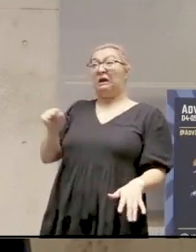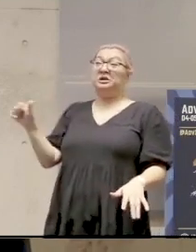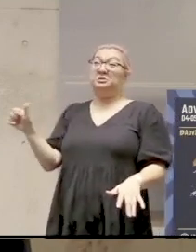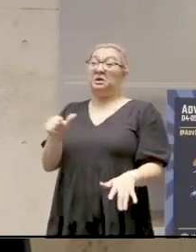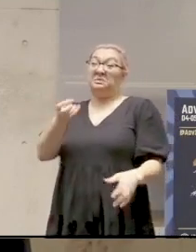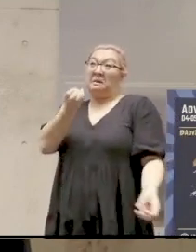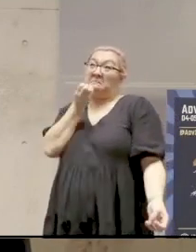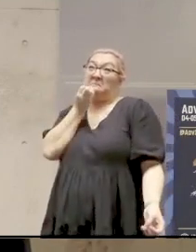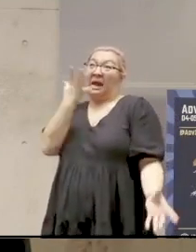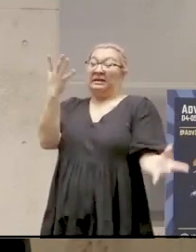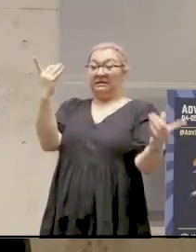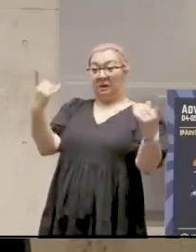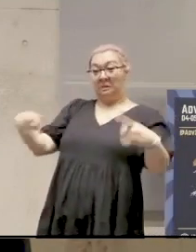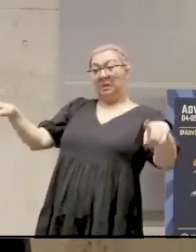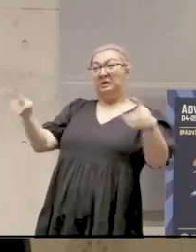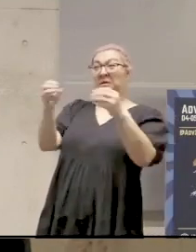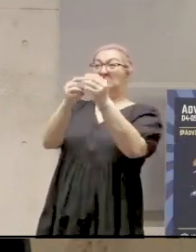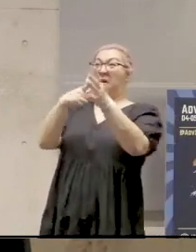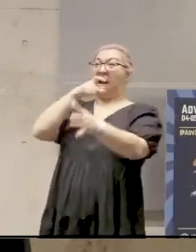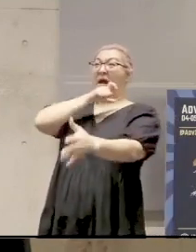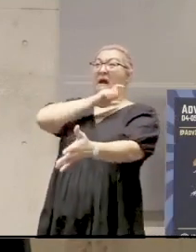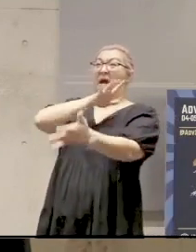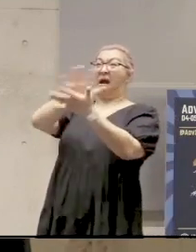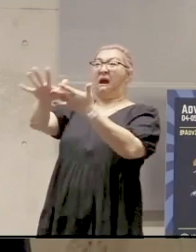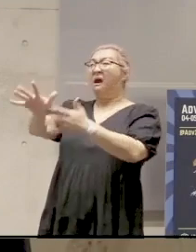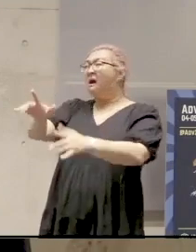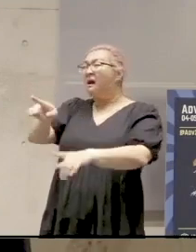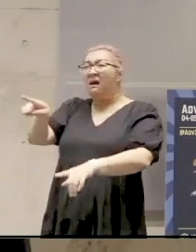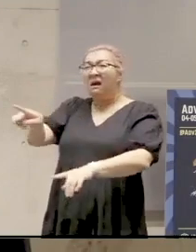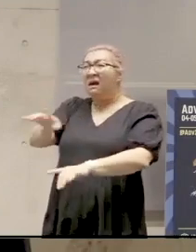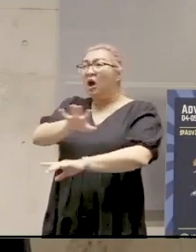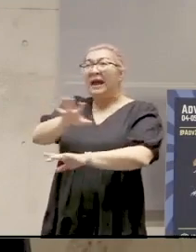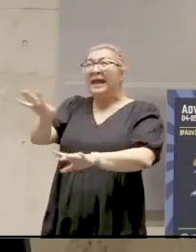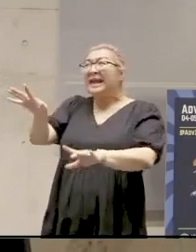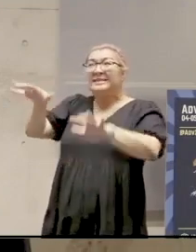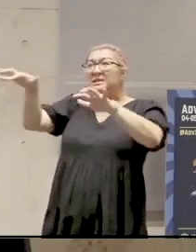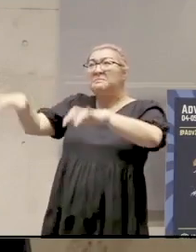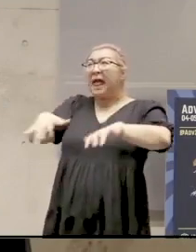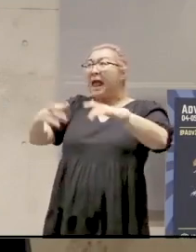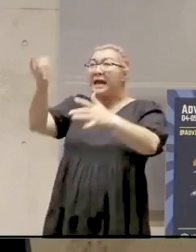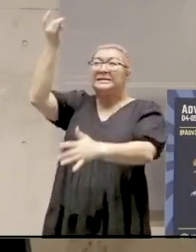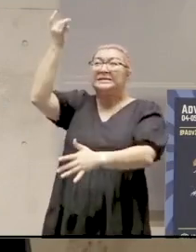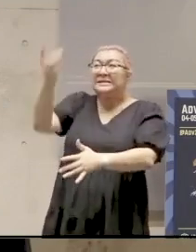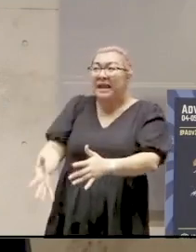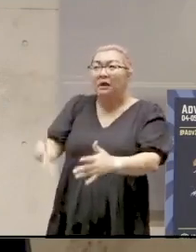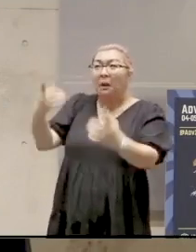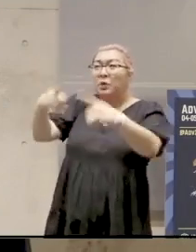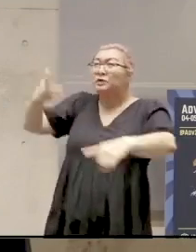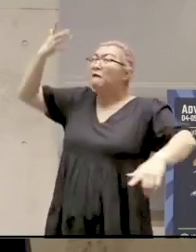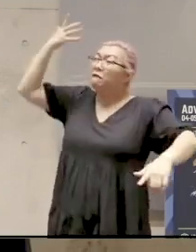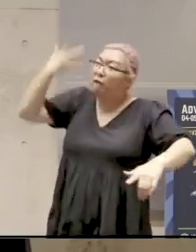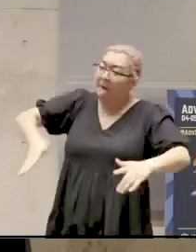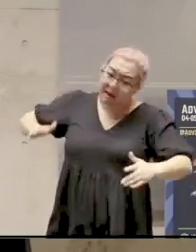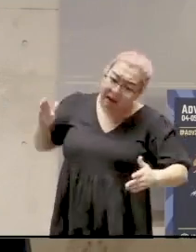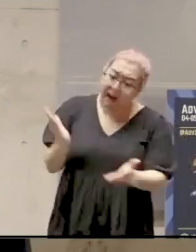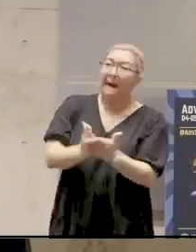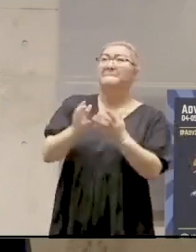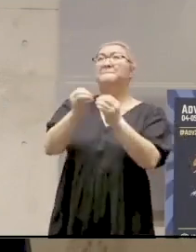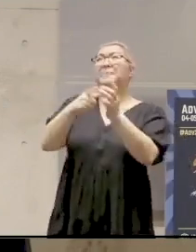at his performances of Bach. There's not one single Bach piece in the whole game, 1